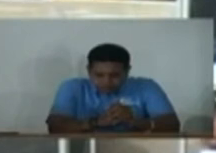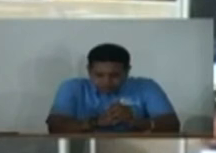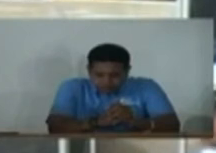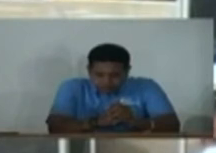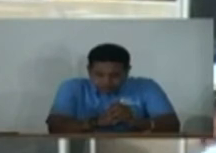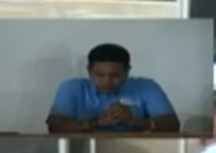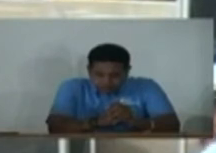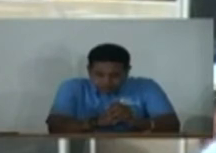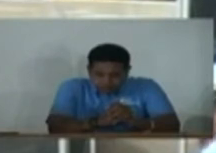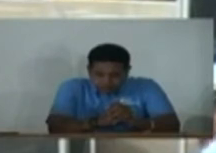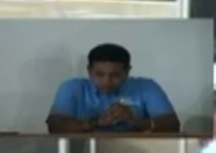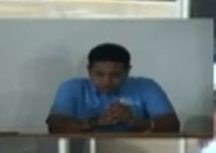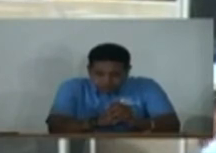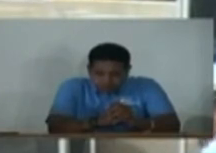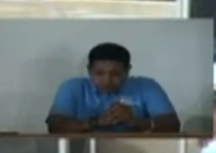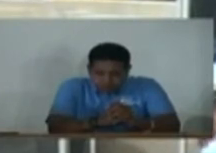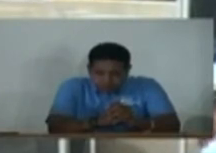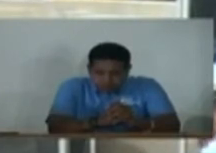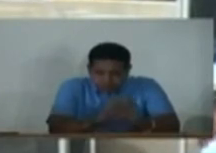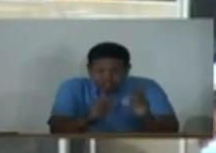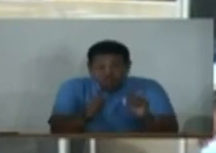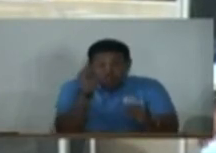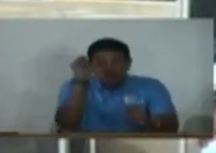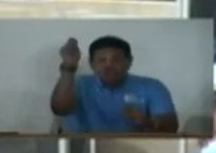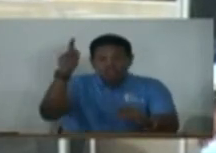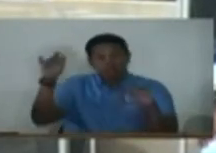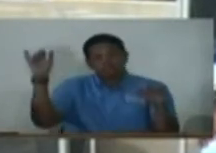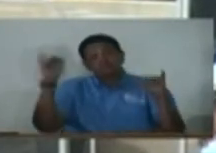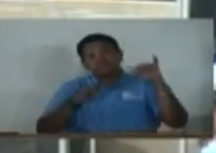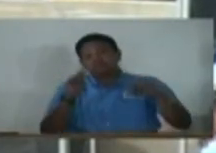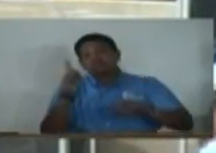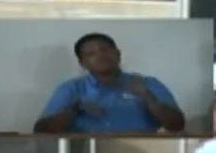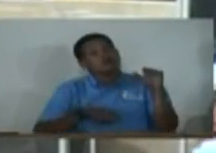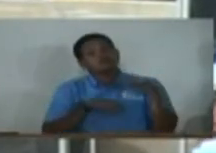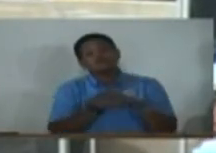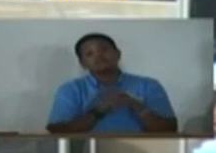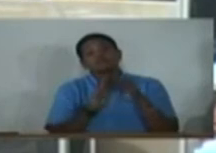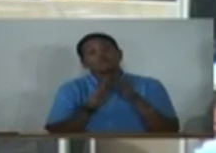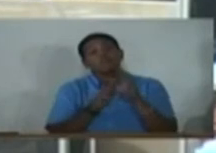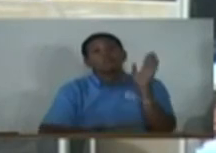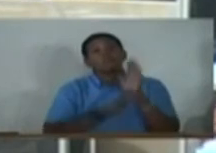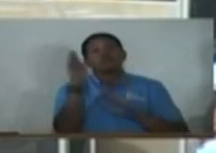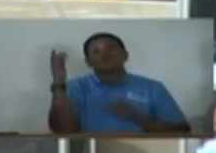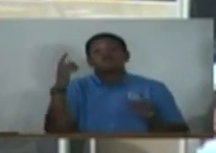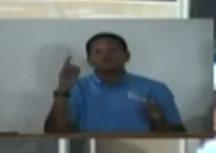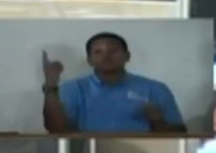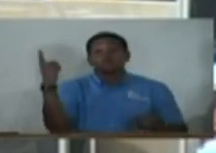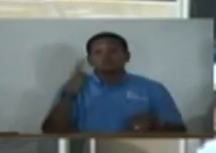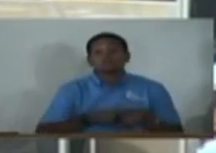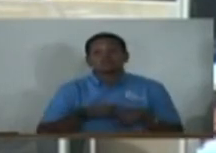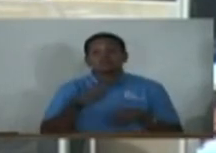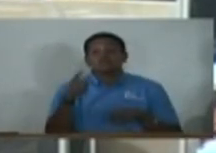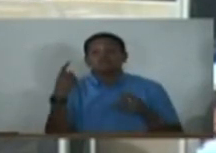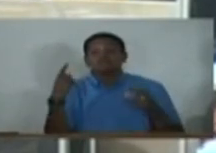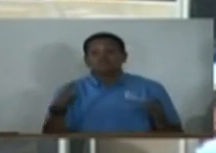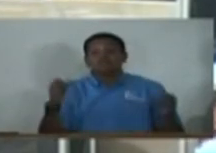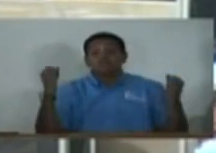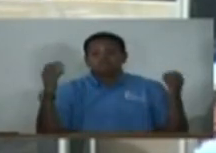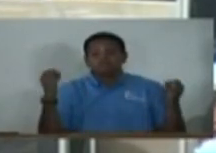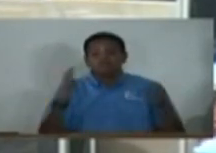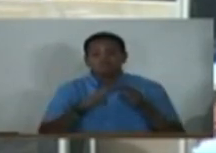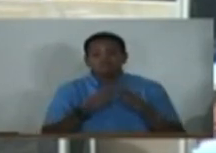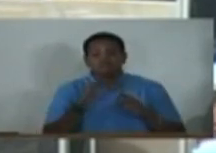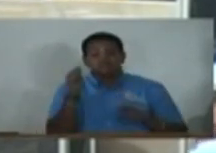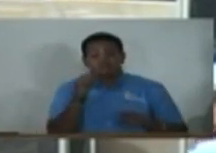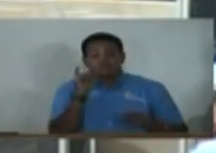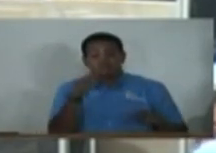Trinidad that kept its borders closed had a spike. At one point, they almost had as many cases per day as